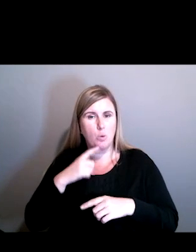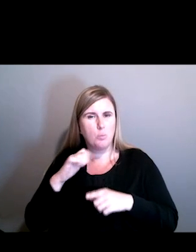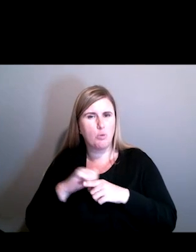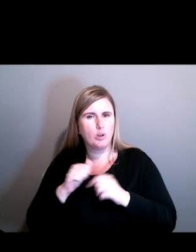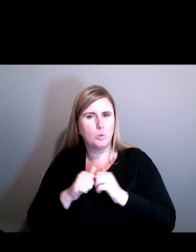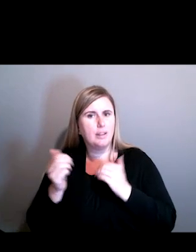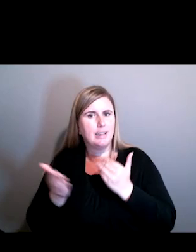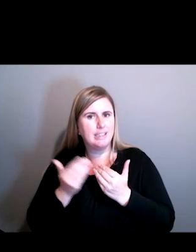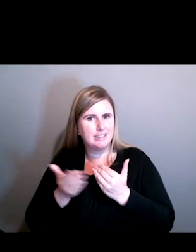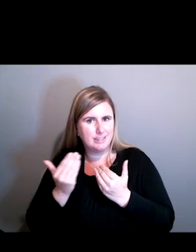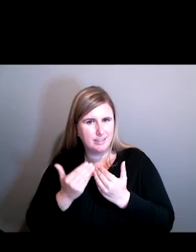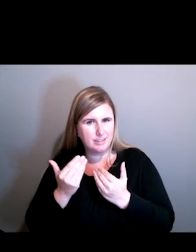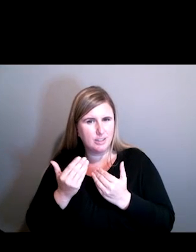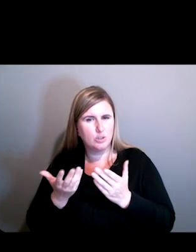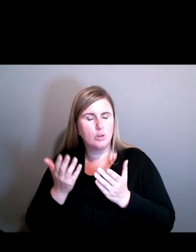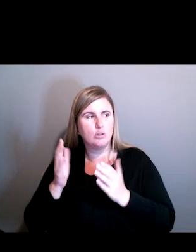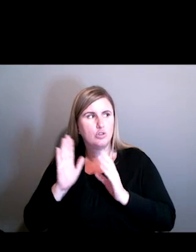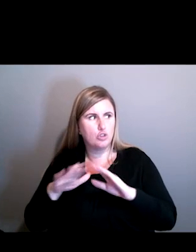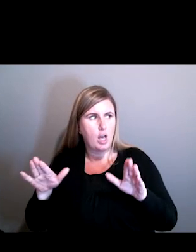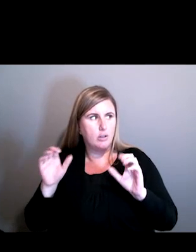easy. So a child can